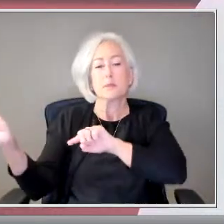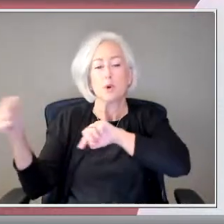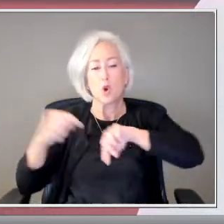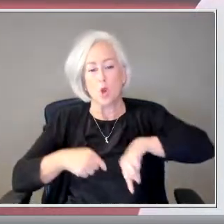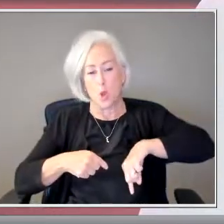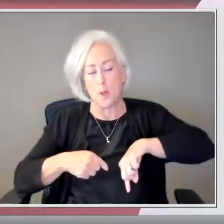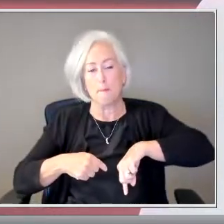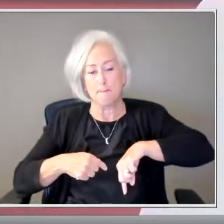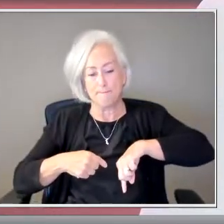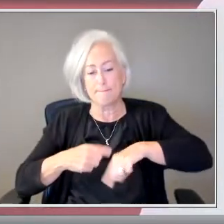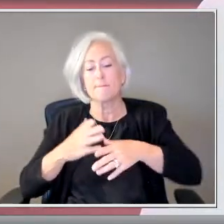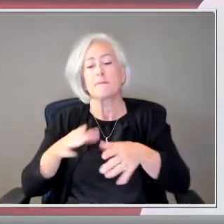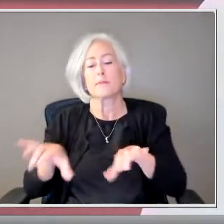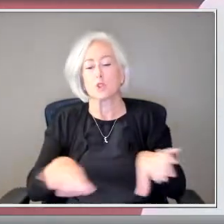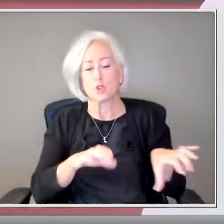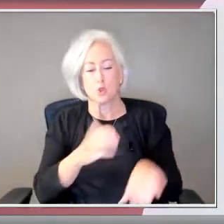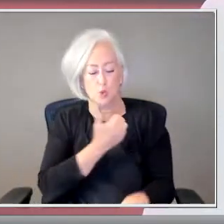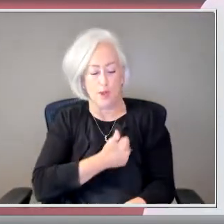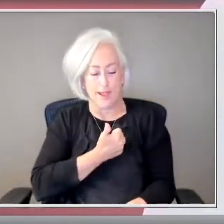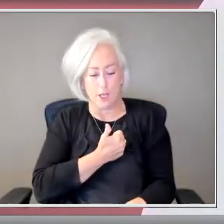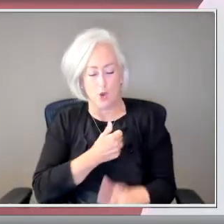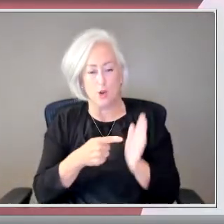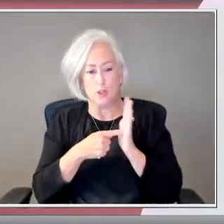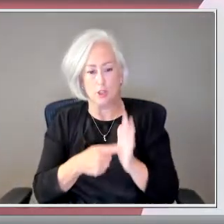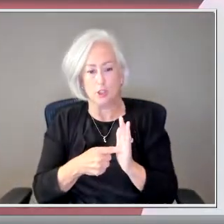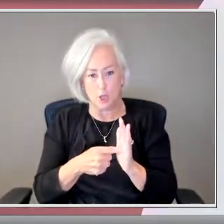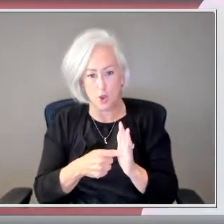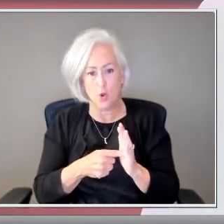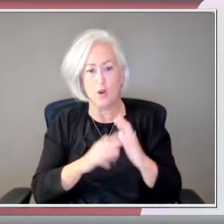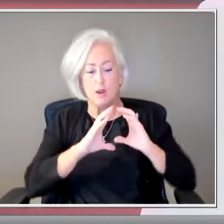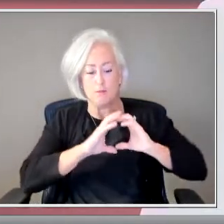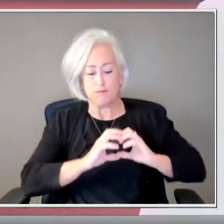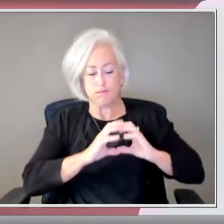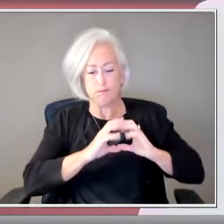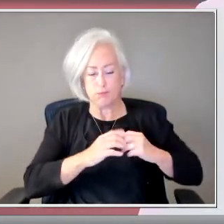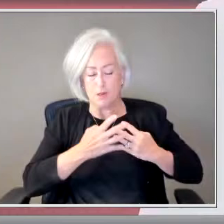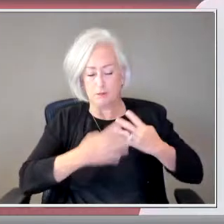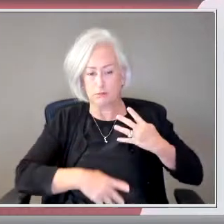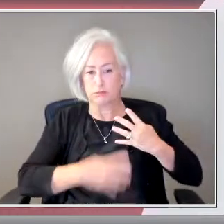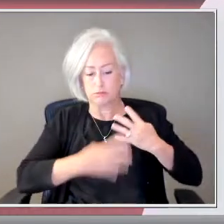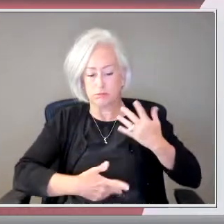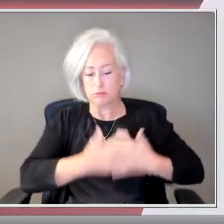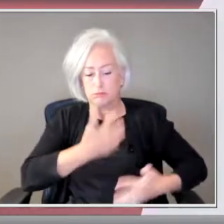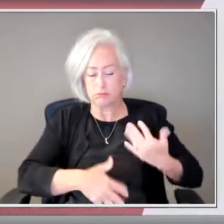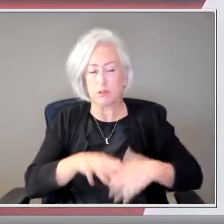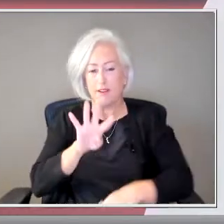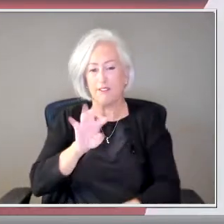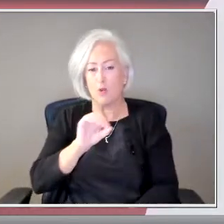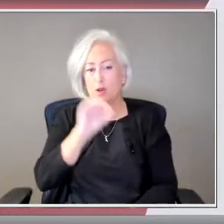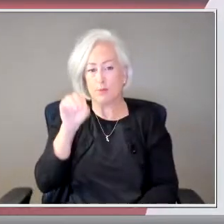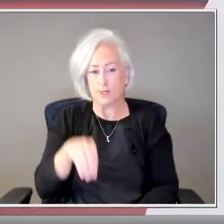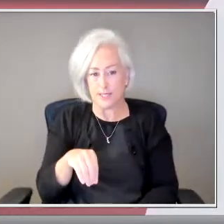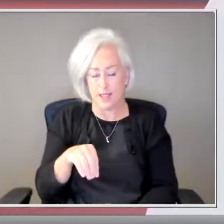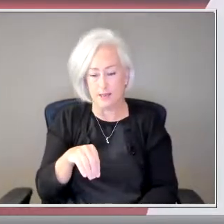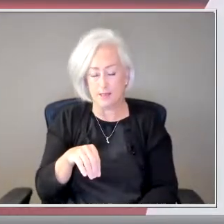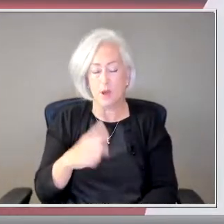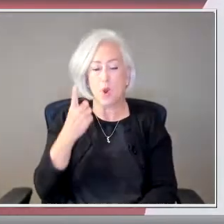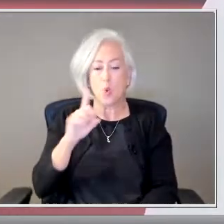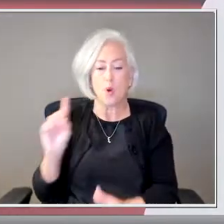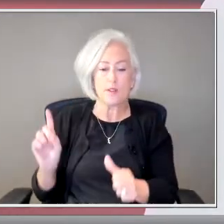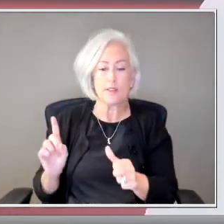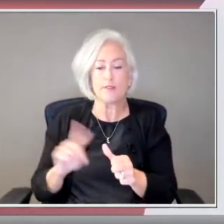get the echo, and then the echo shows an EF of 40%. And one of the first challenging cases I saw several years ago was